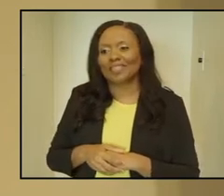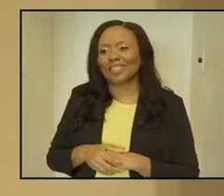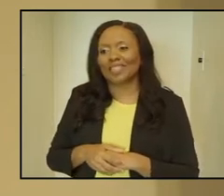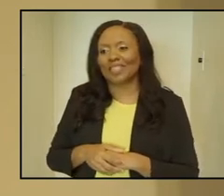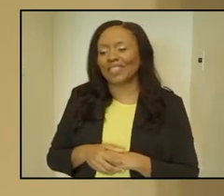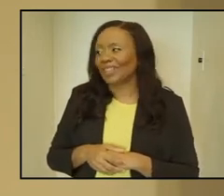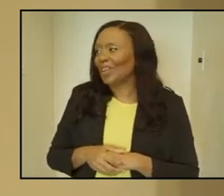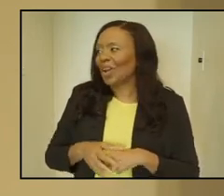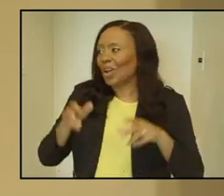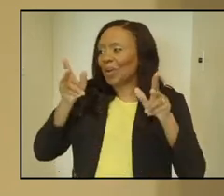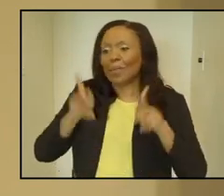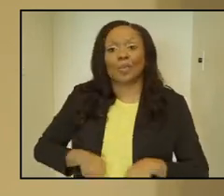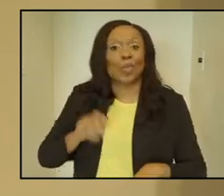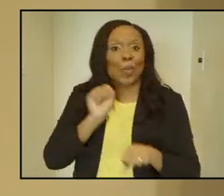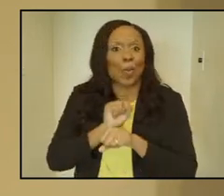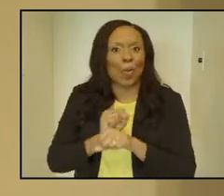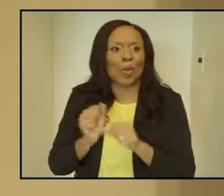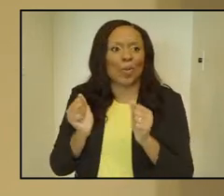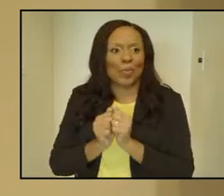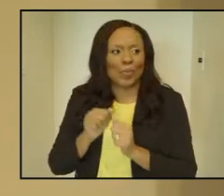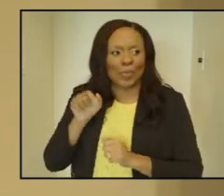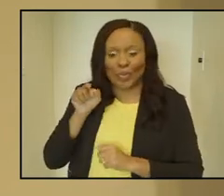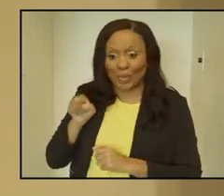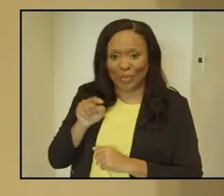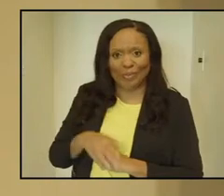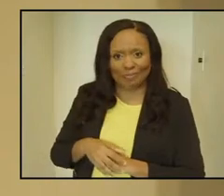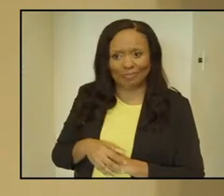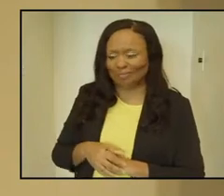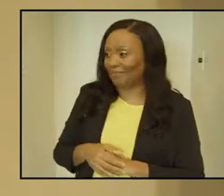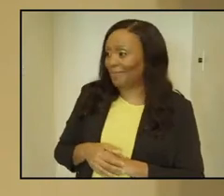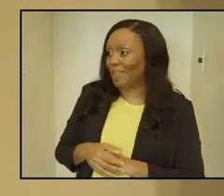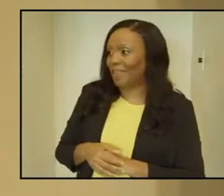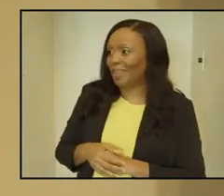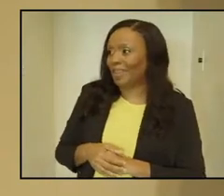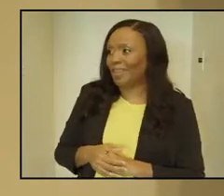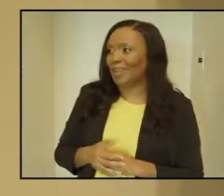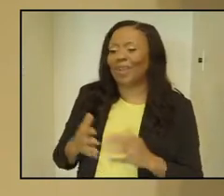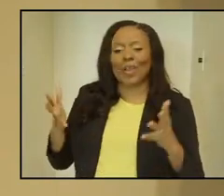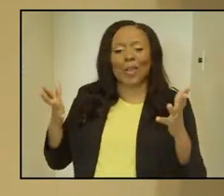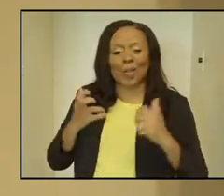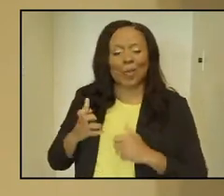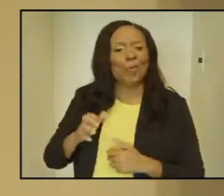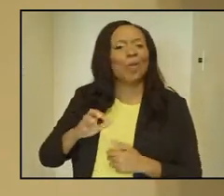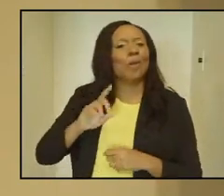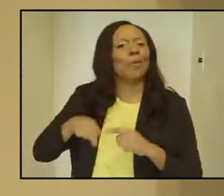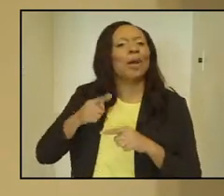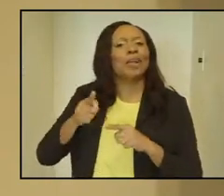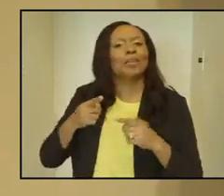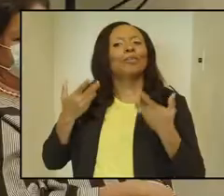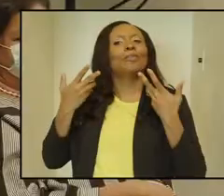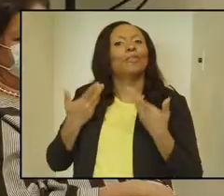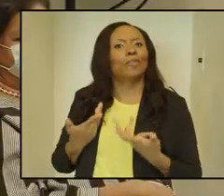draftsman, so that your record can be even more complete,